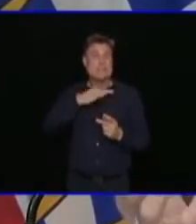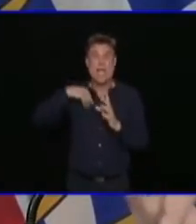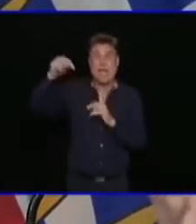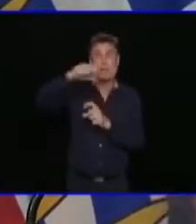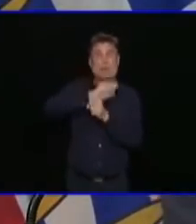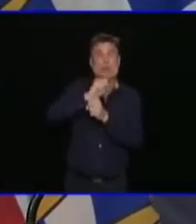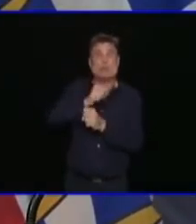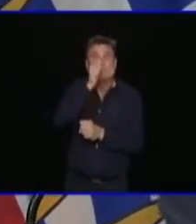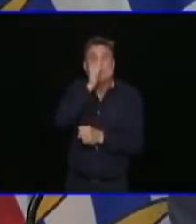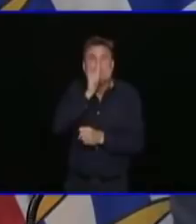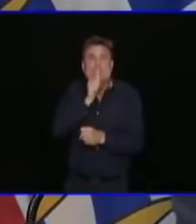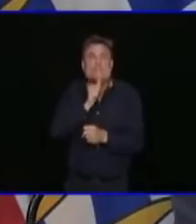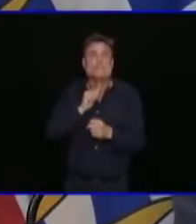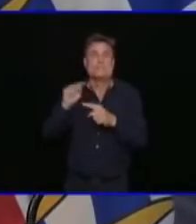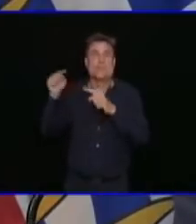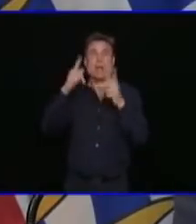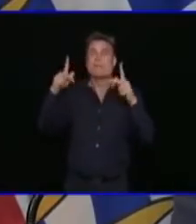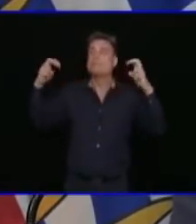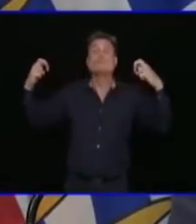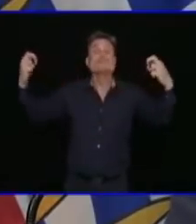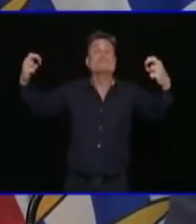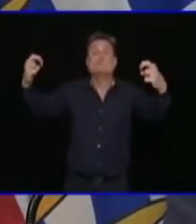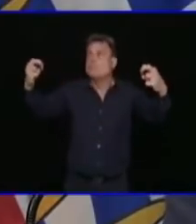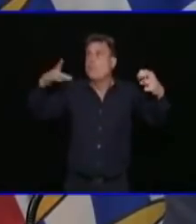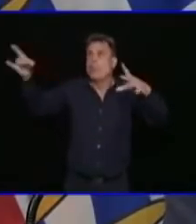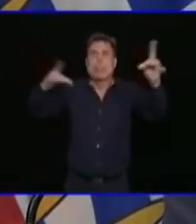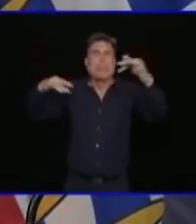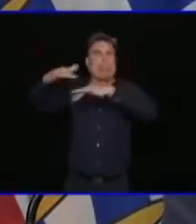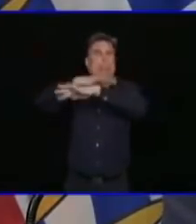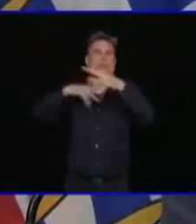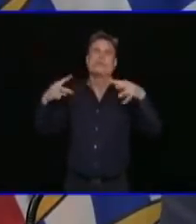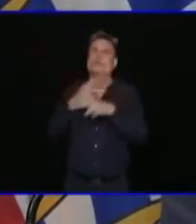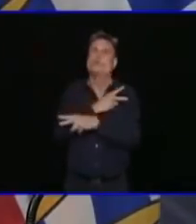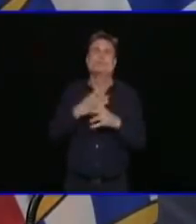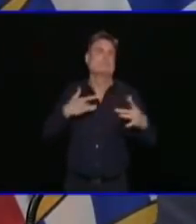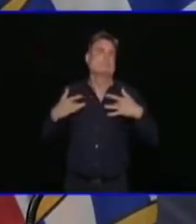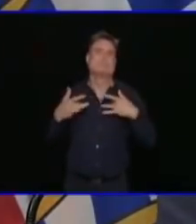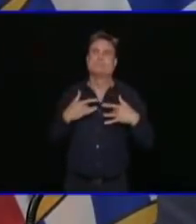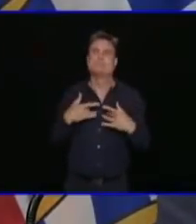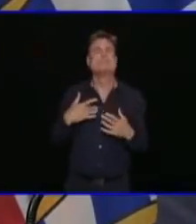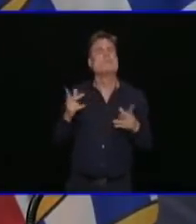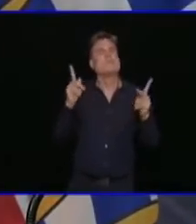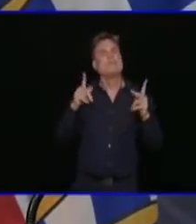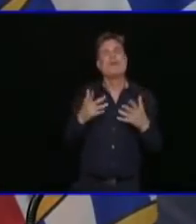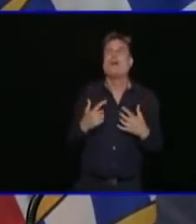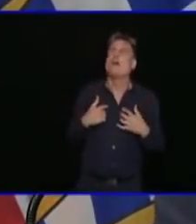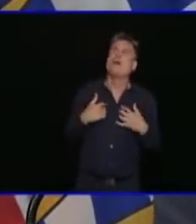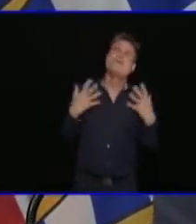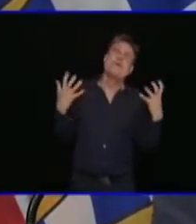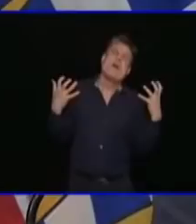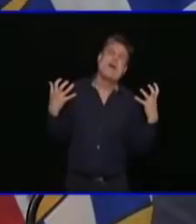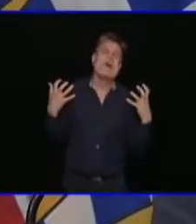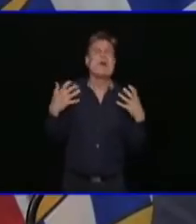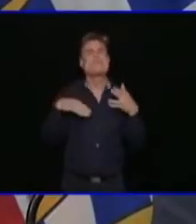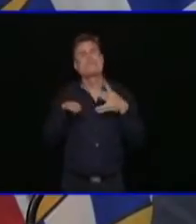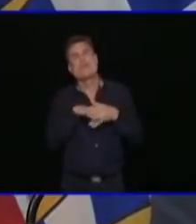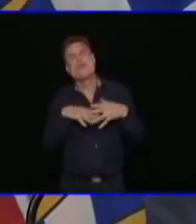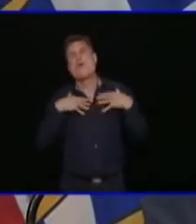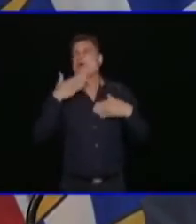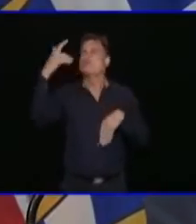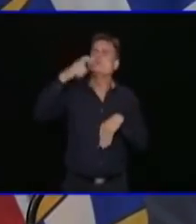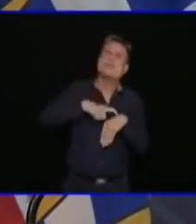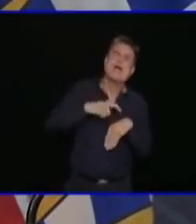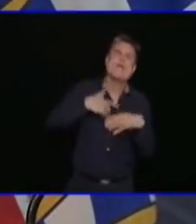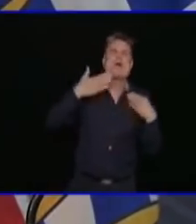sometimes that makes us lose sight of those measures that we were used to doing in our own home community. We have people who are traveling here from